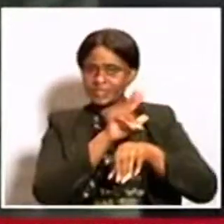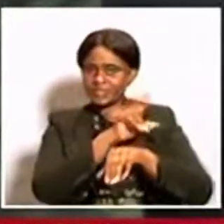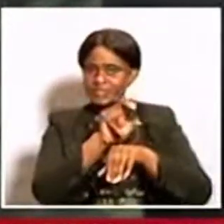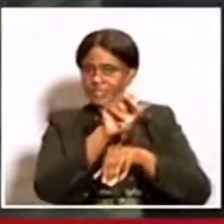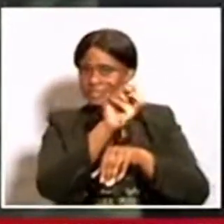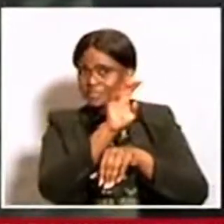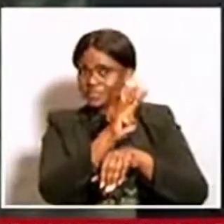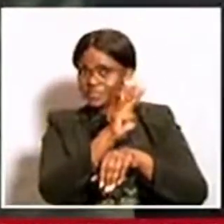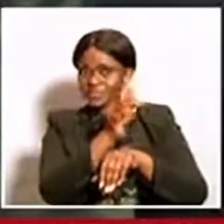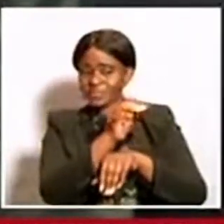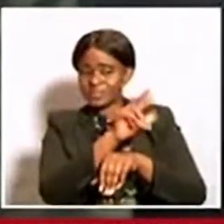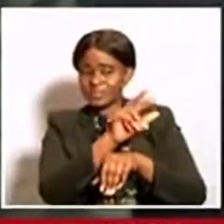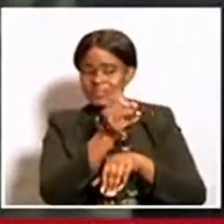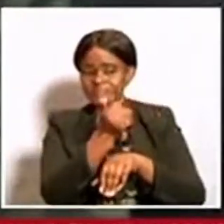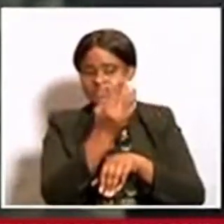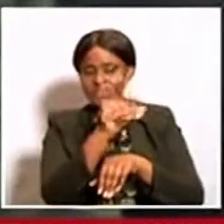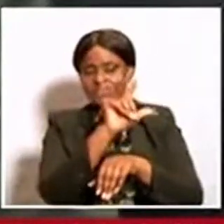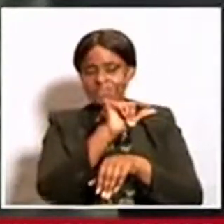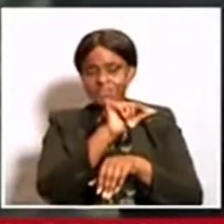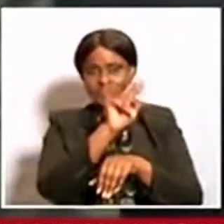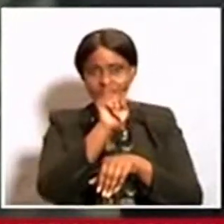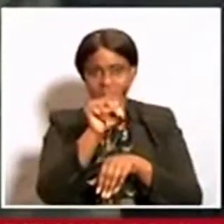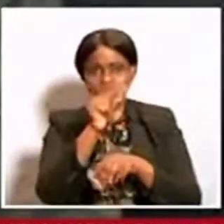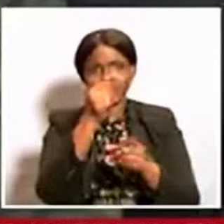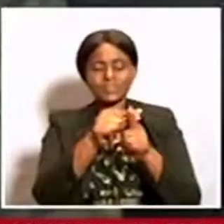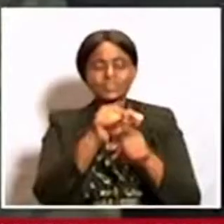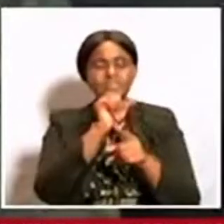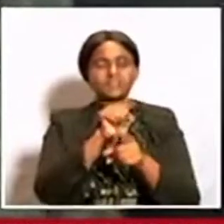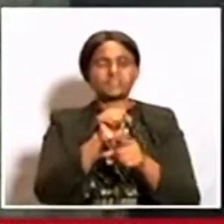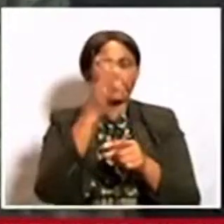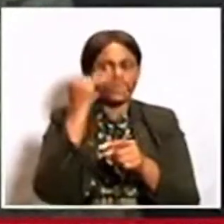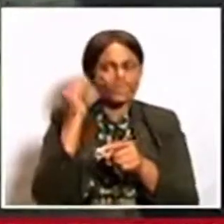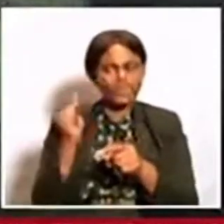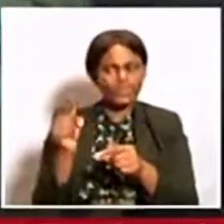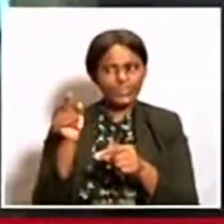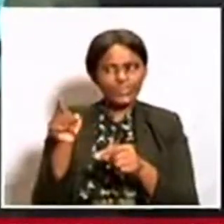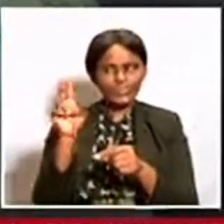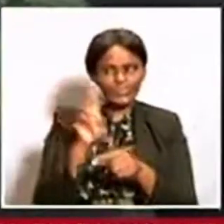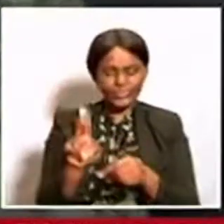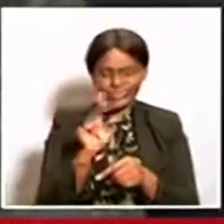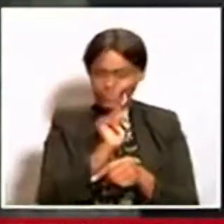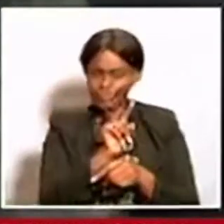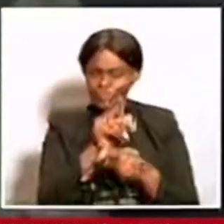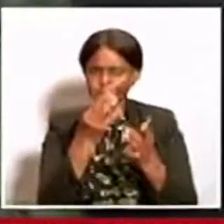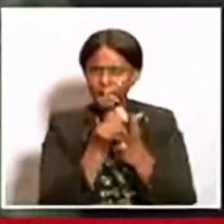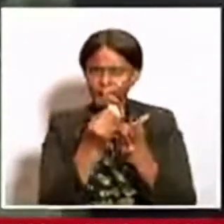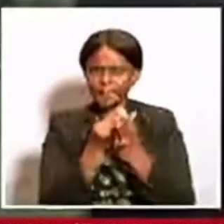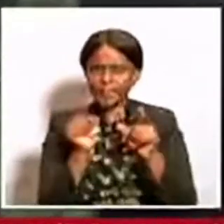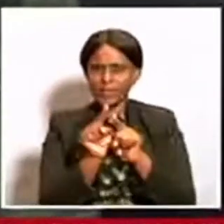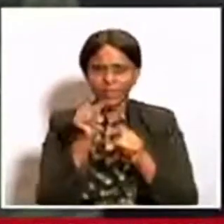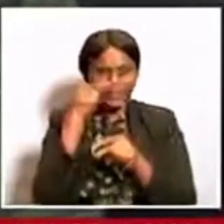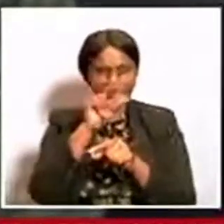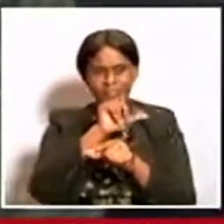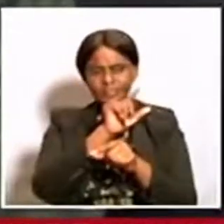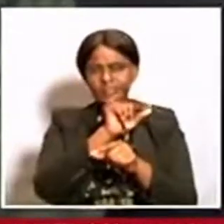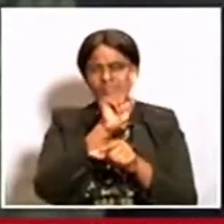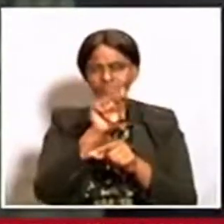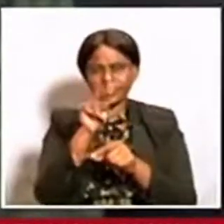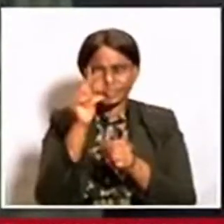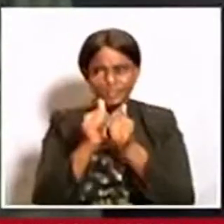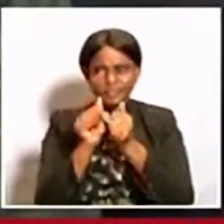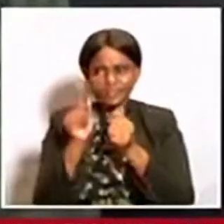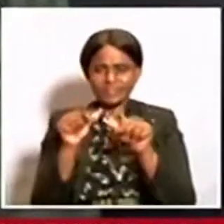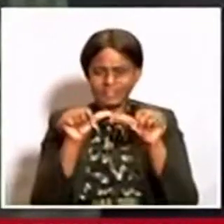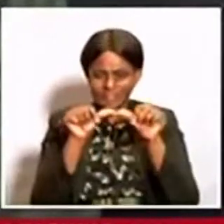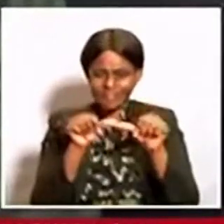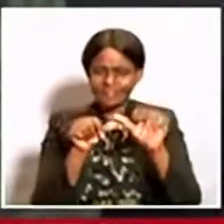for 2022 as at December. How did you use this money as for 2022? Because it was